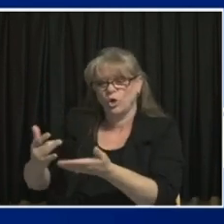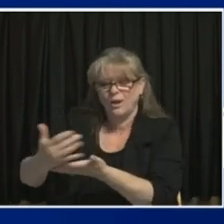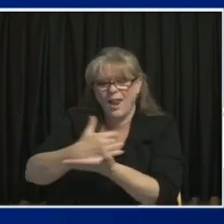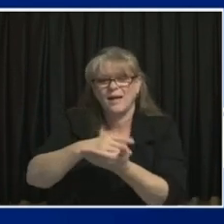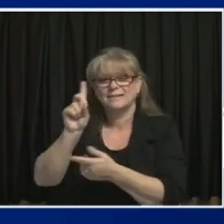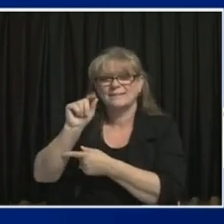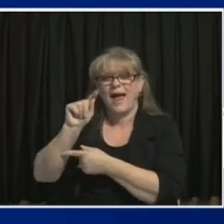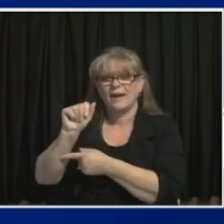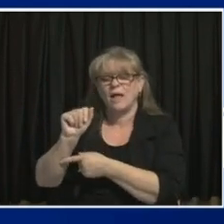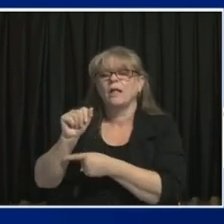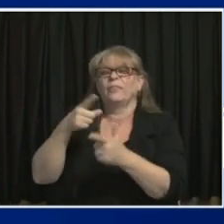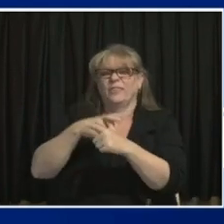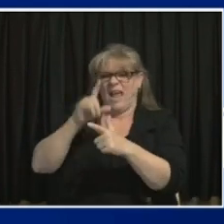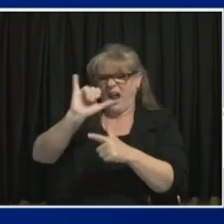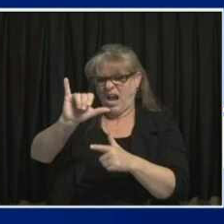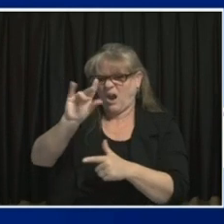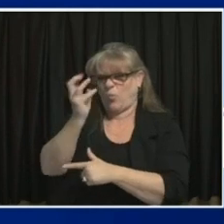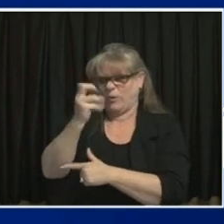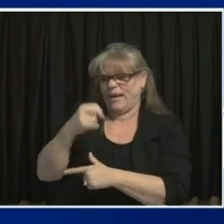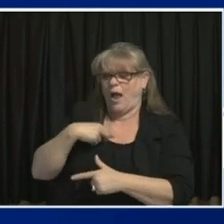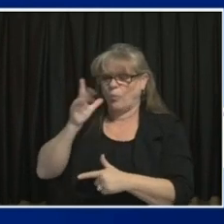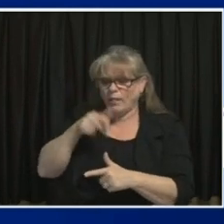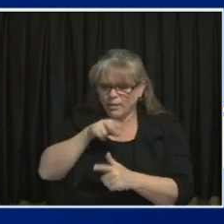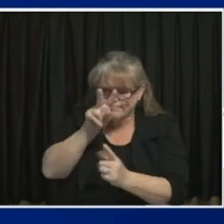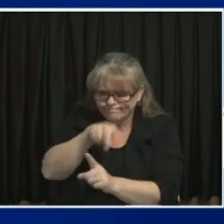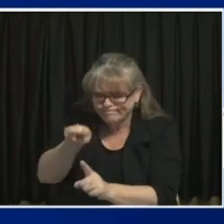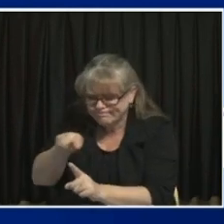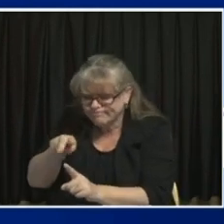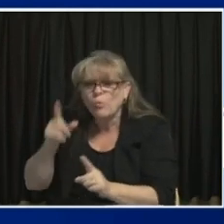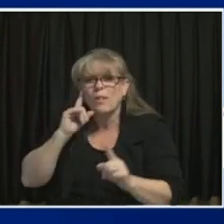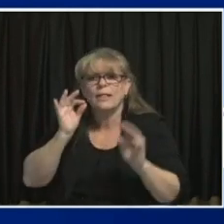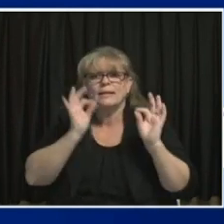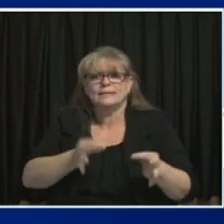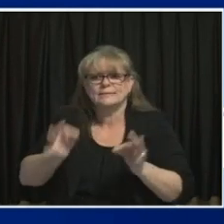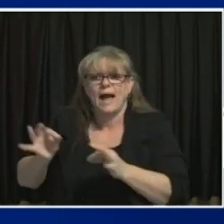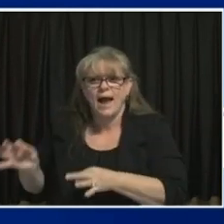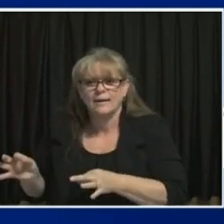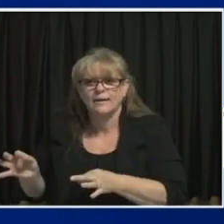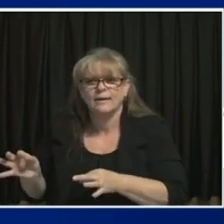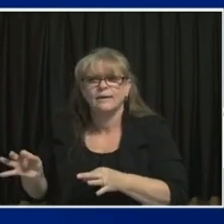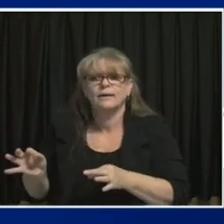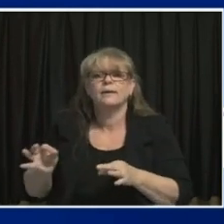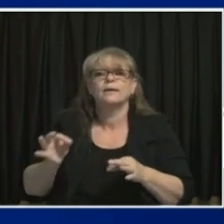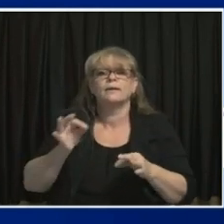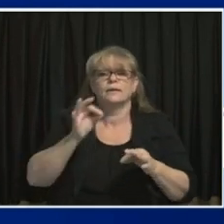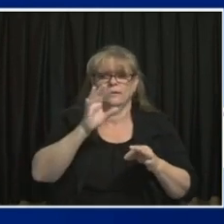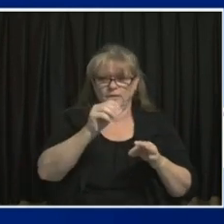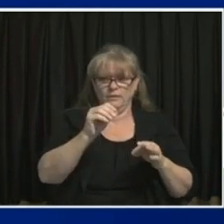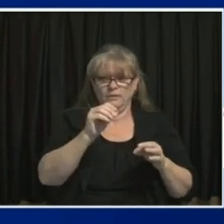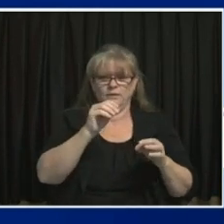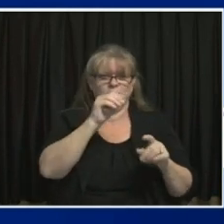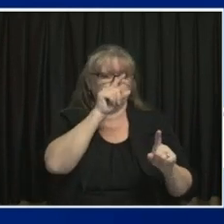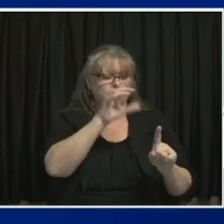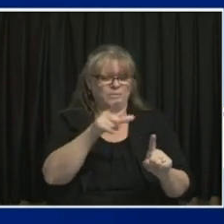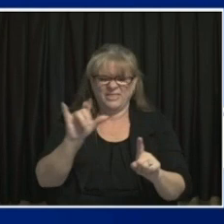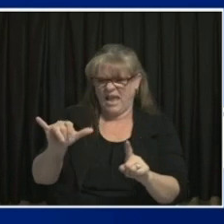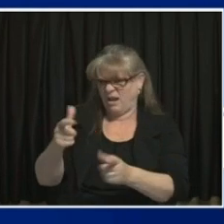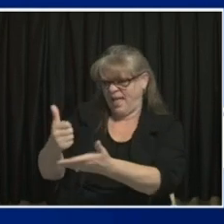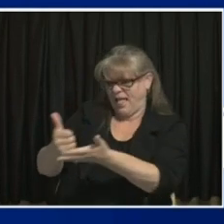on restaurants, because we'll have the data May 25th, restaurants might need a few days to open. It might be the 27th,